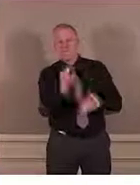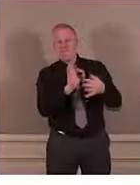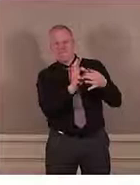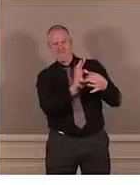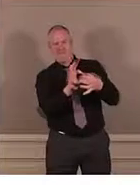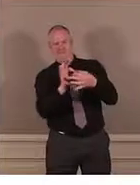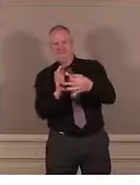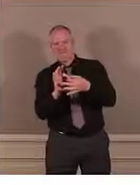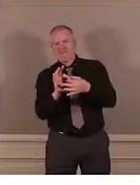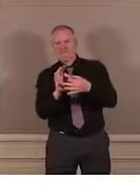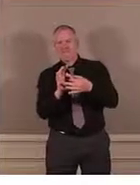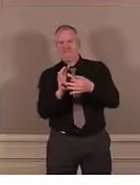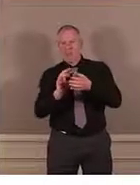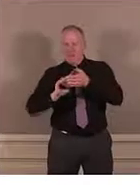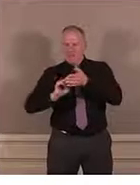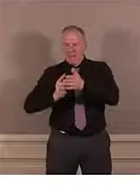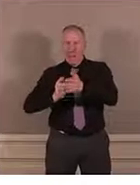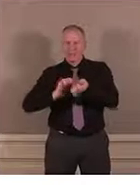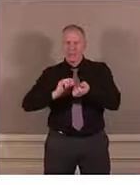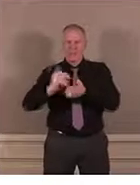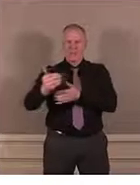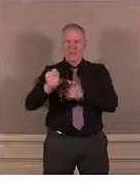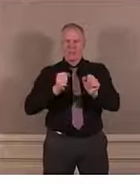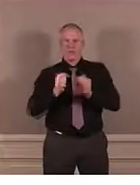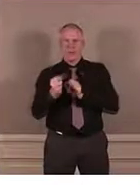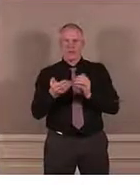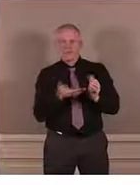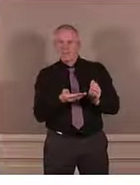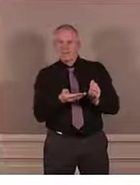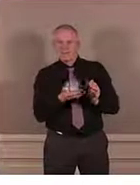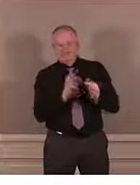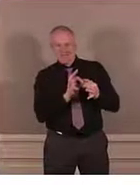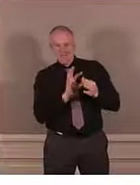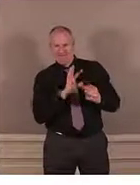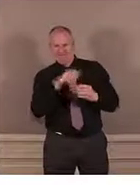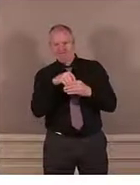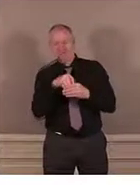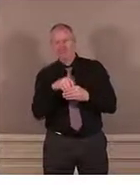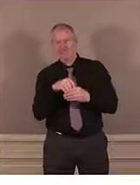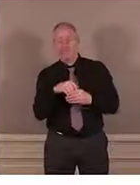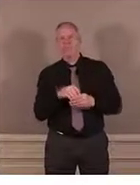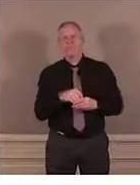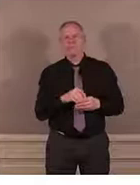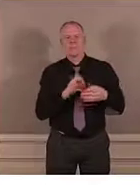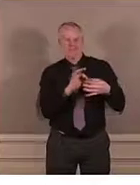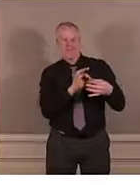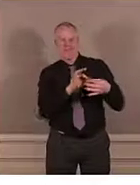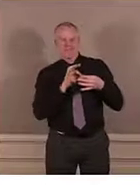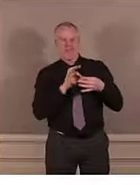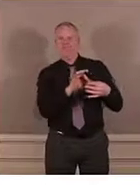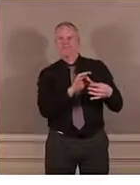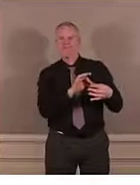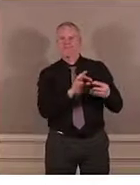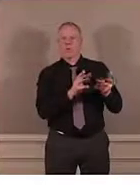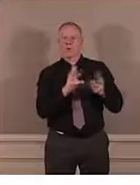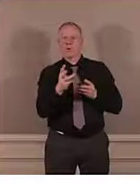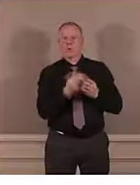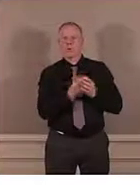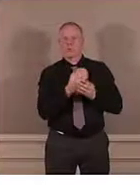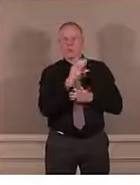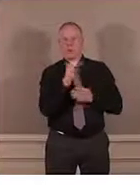closely in the design and the delivery of those services. Co-production rejects this idea